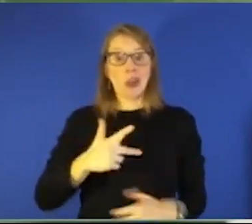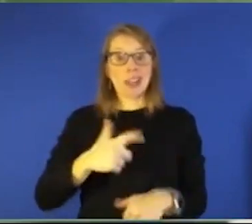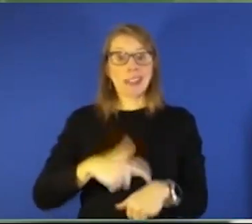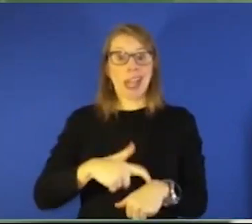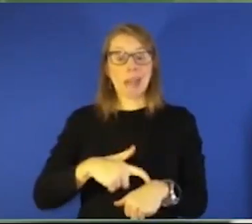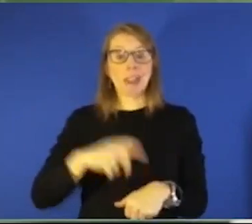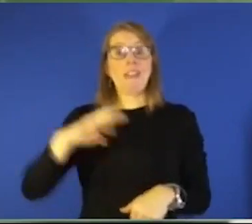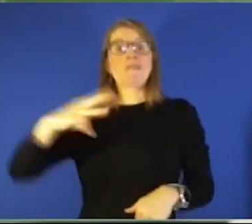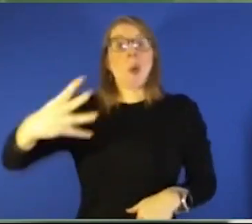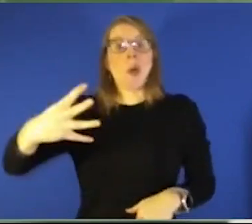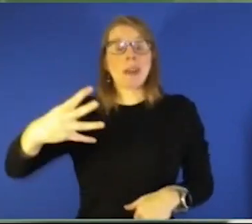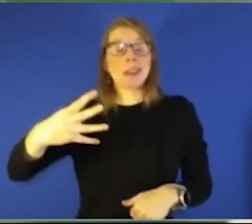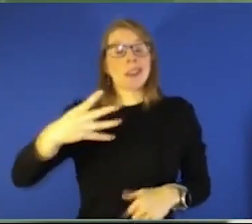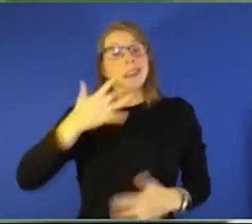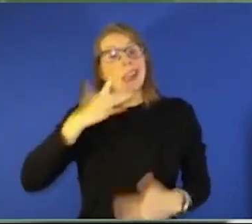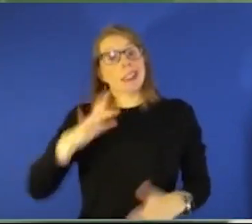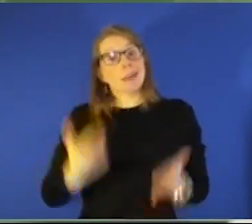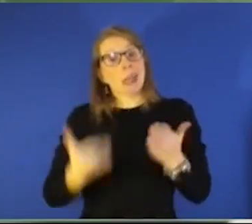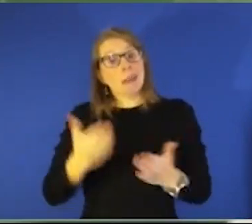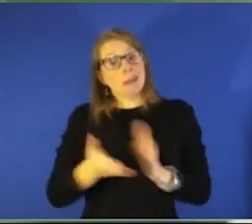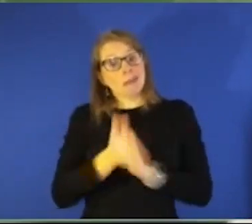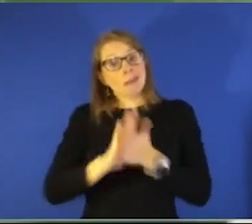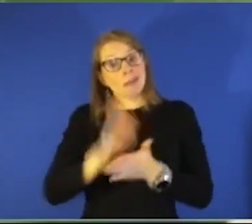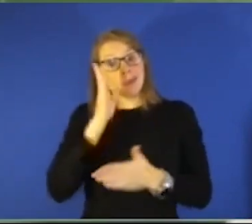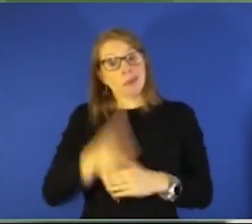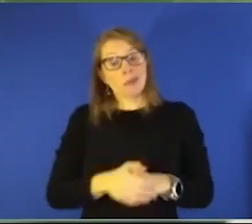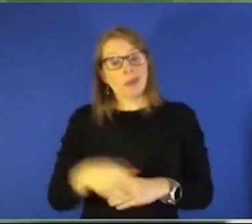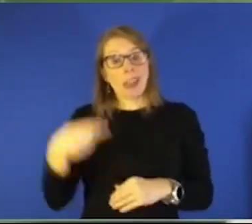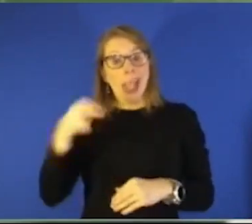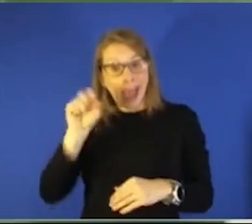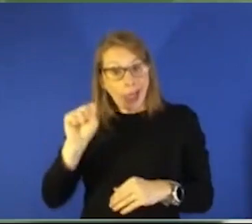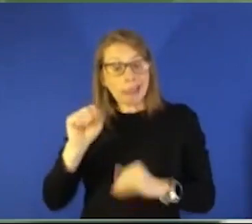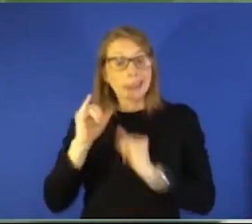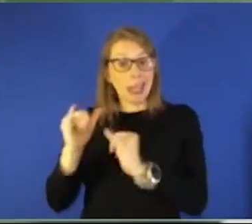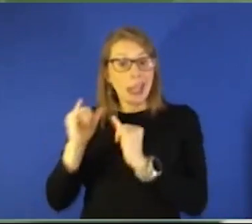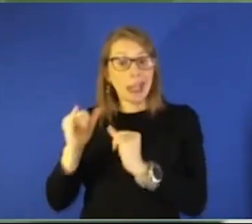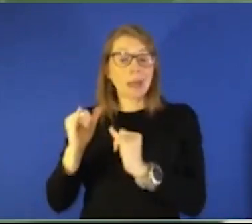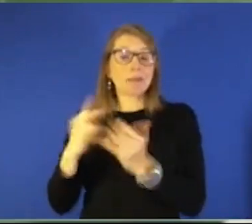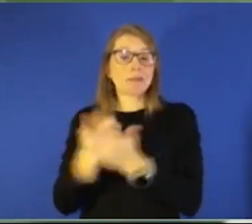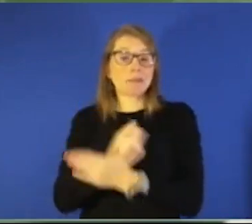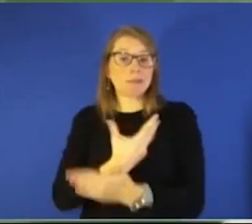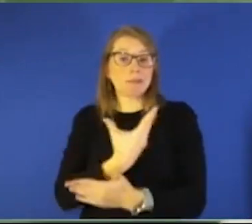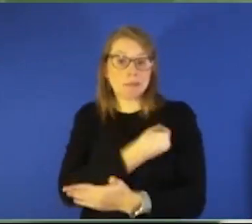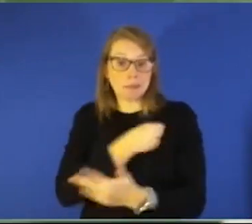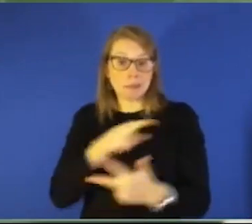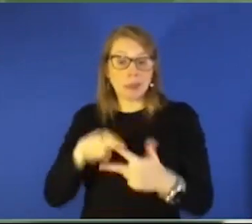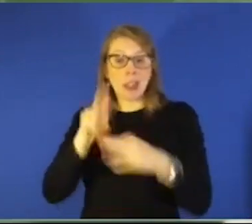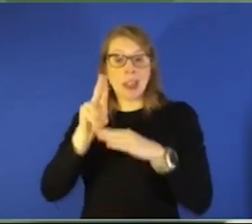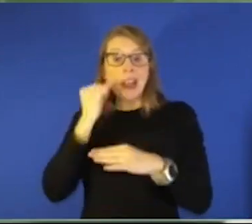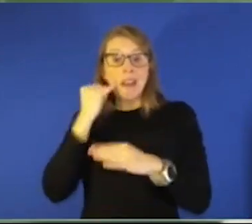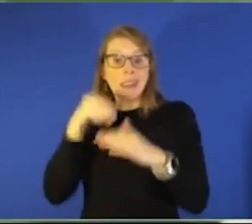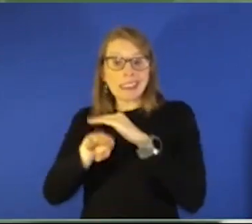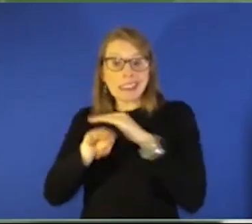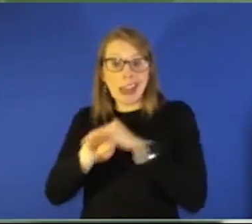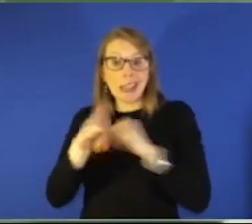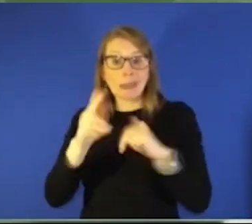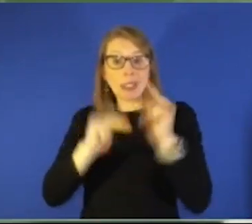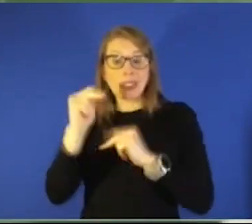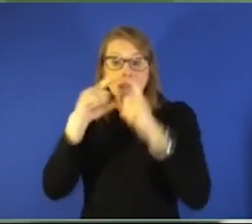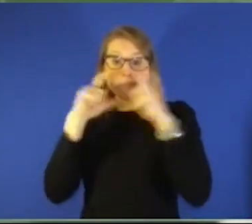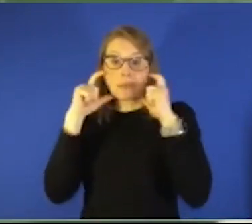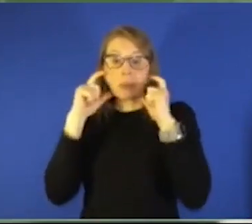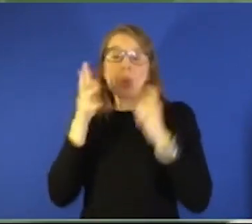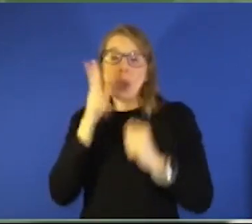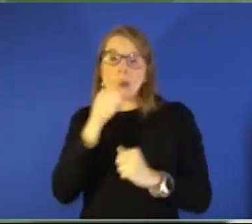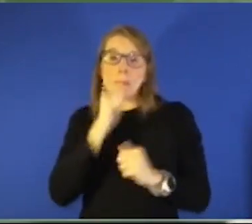do it. And as Dr. Hayes said, get vaccinated, wear masks when you're indoors. We can do it. We'll get through it, certainly.